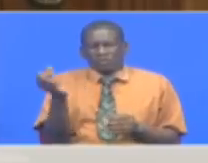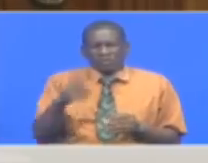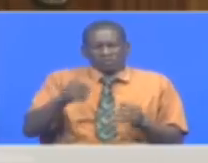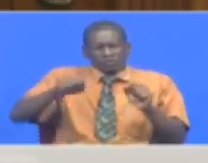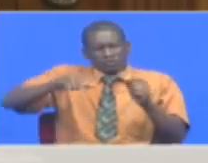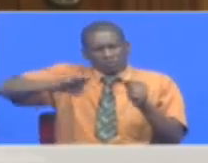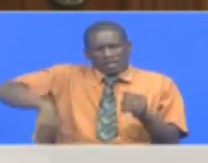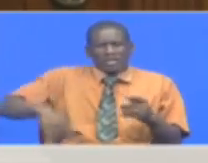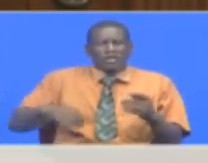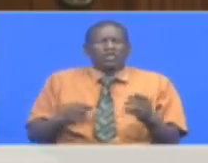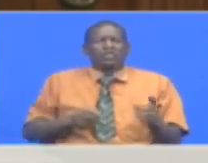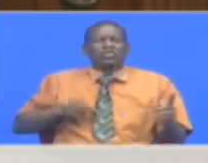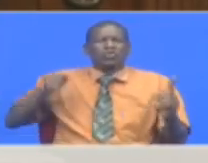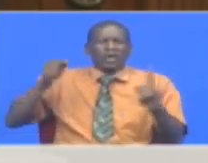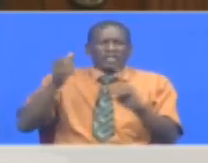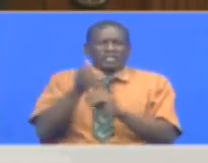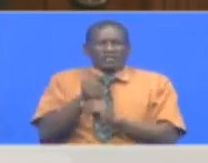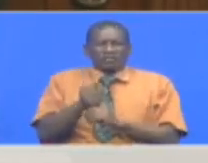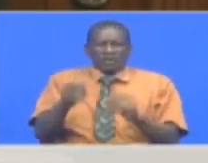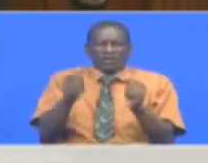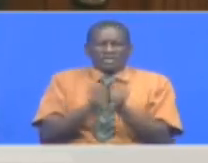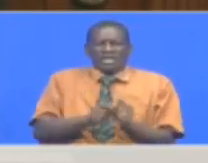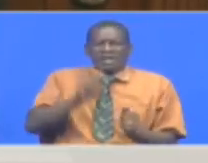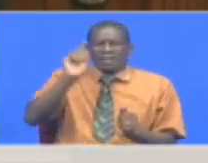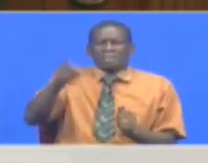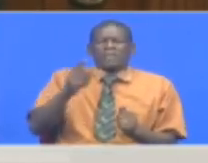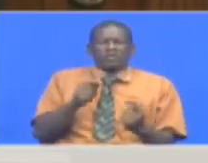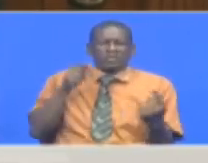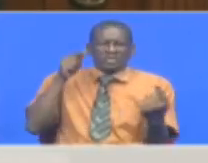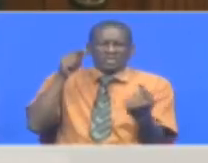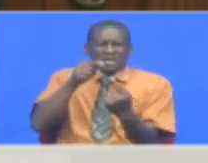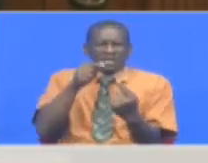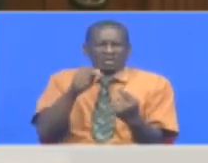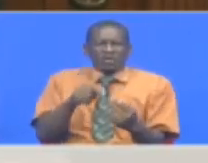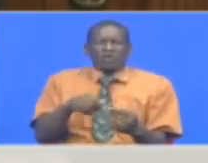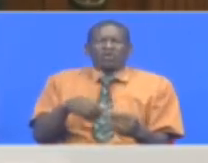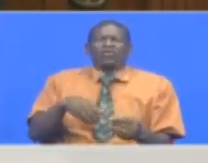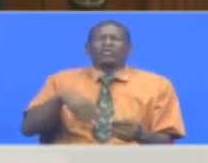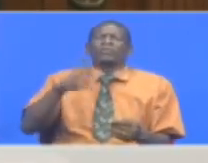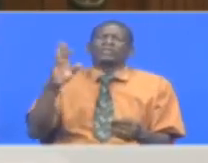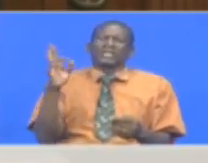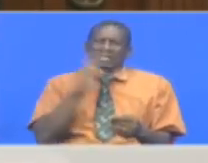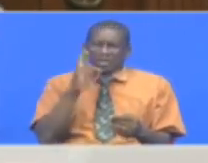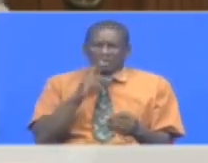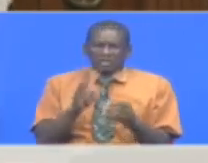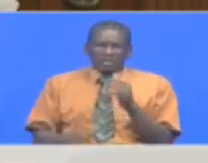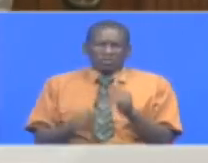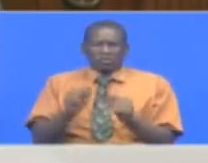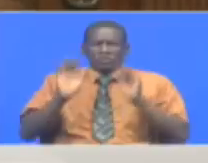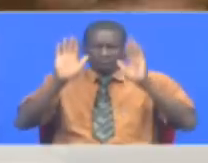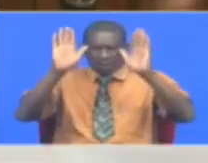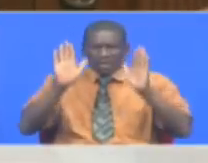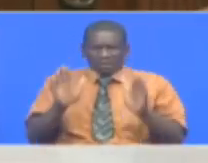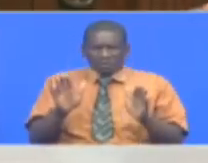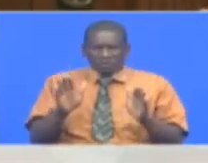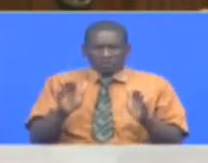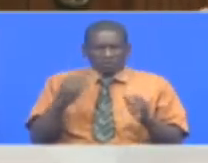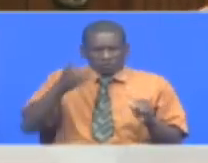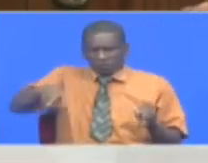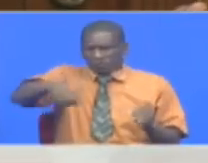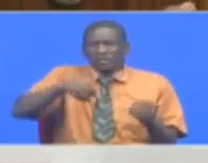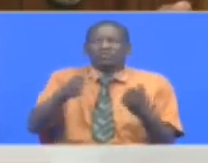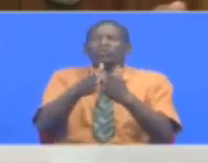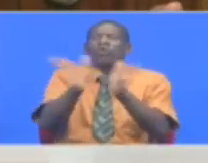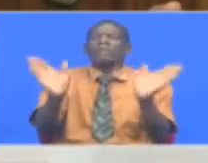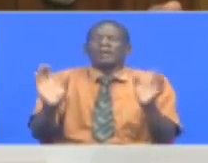meet our 10 million target of the most vulnerable, which will be a key indicator for us now fully opening